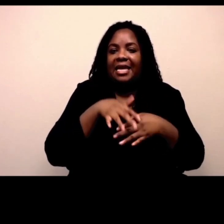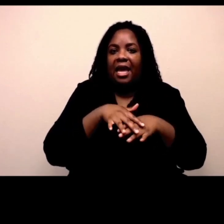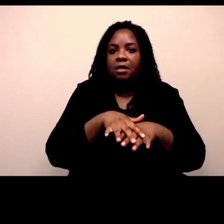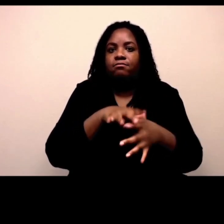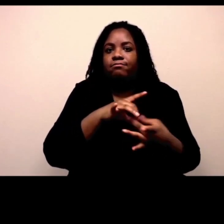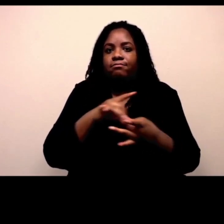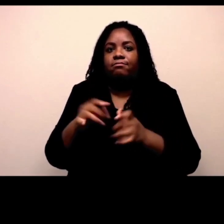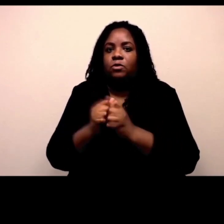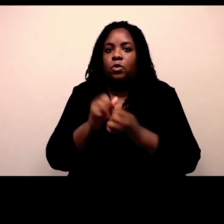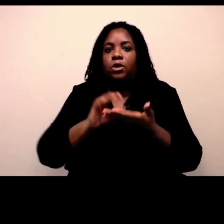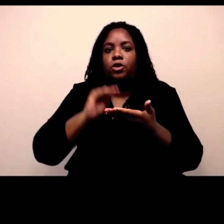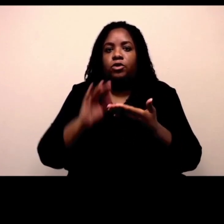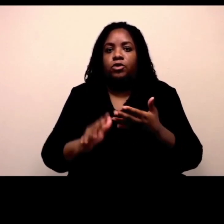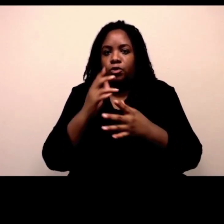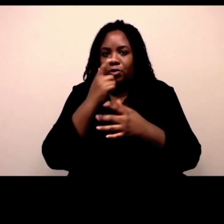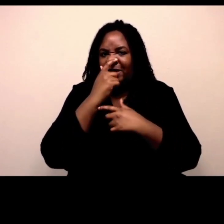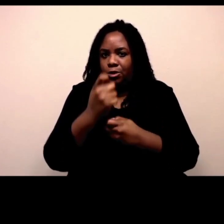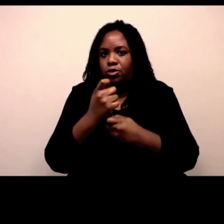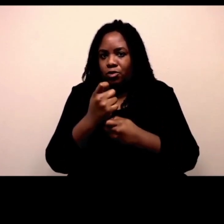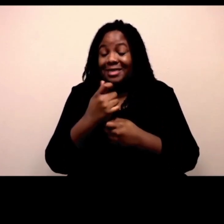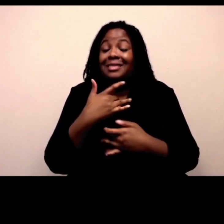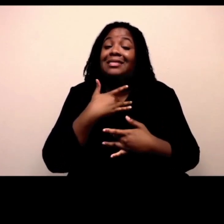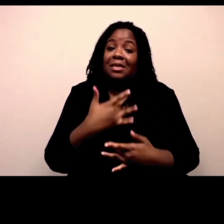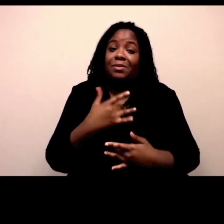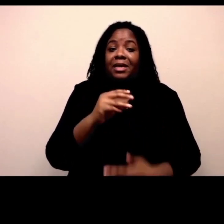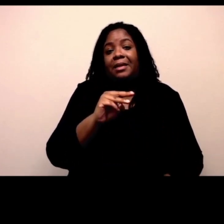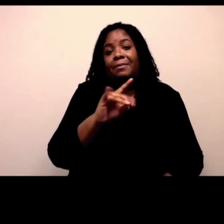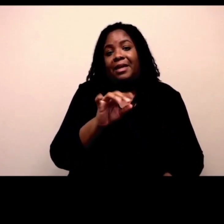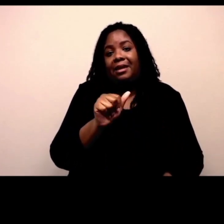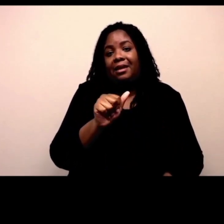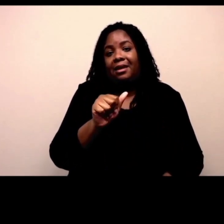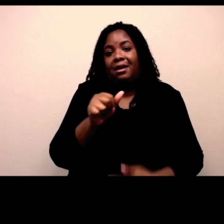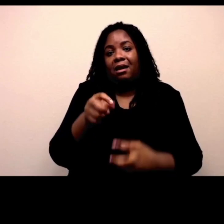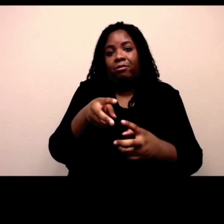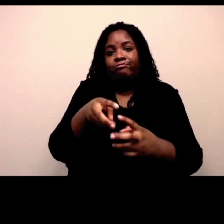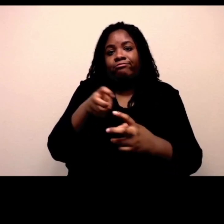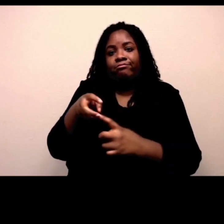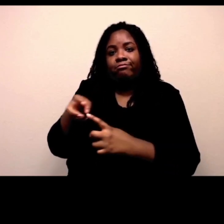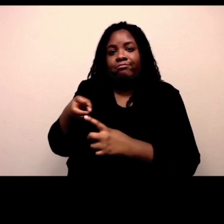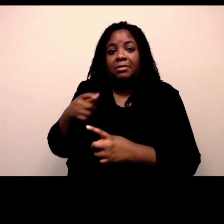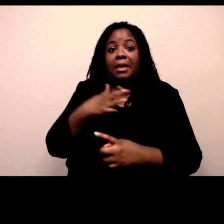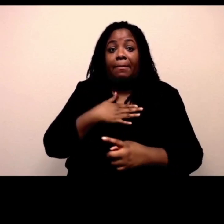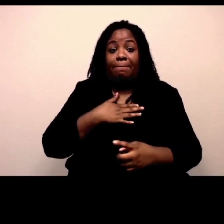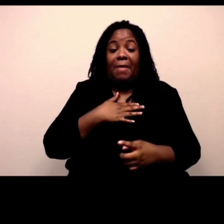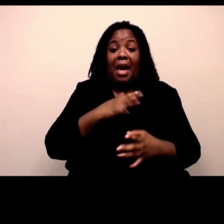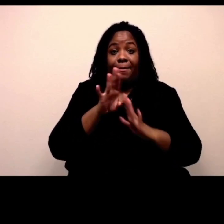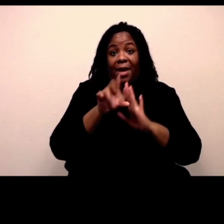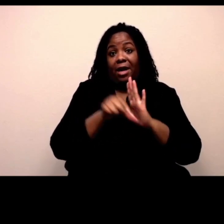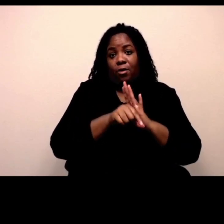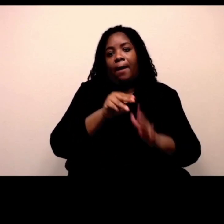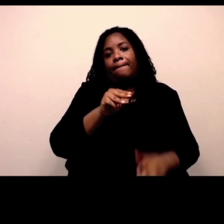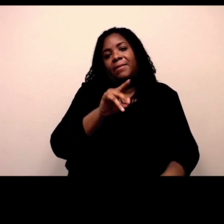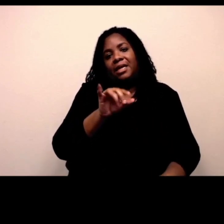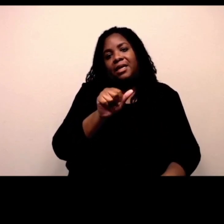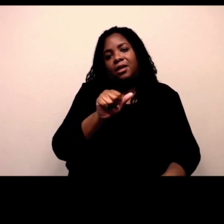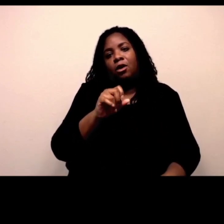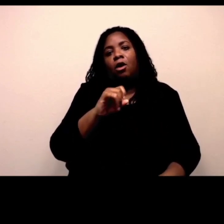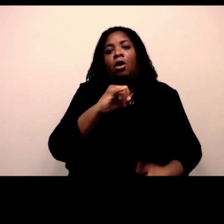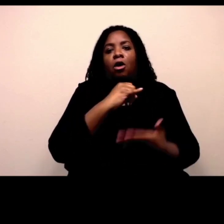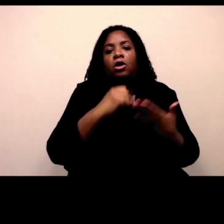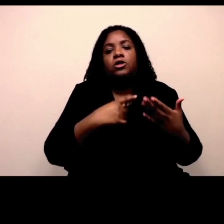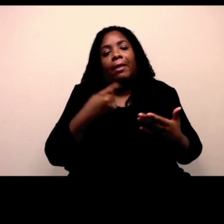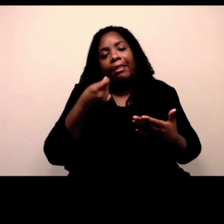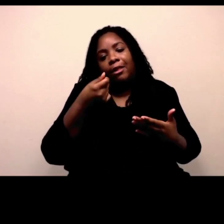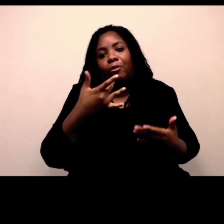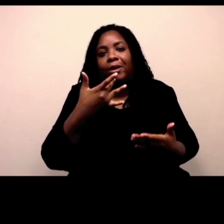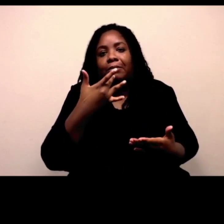interest. Then that's usually media sampling. I am my background is in media arts. So obviously I'm a bit biased in